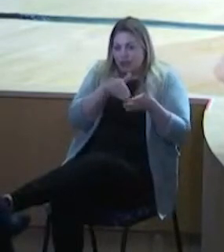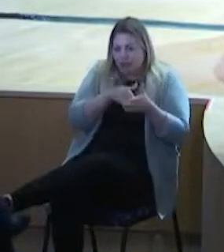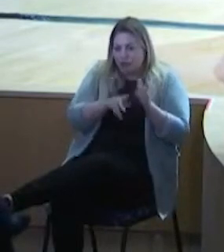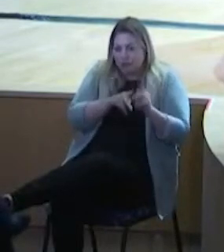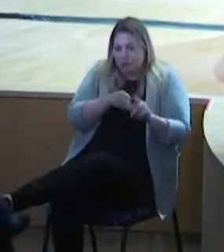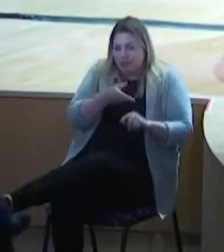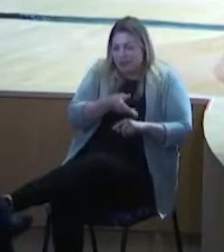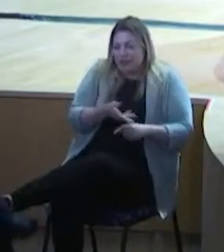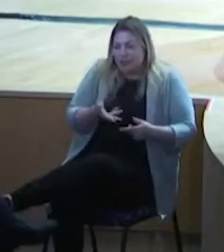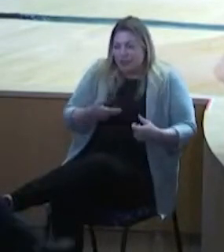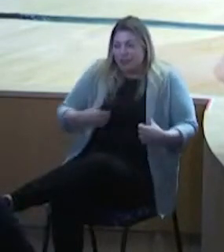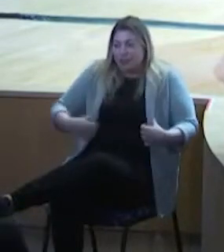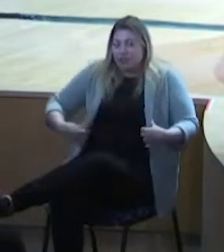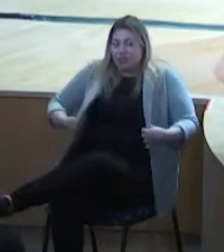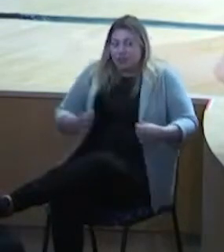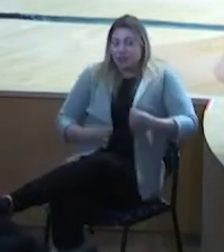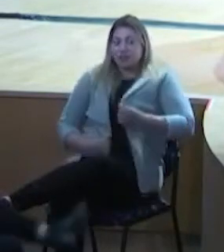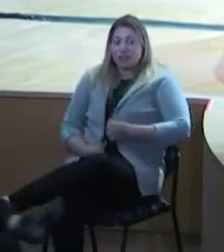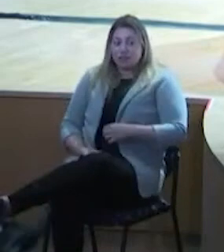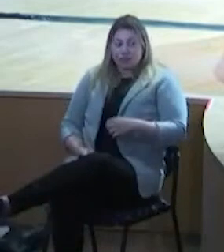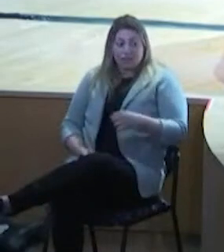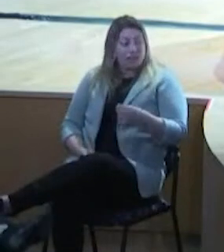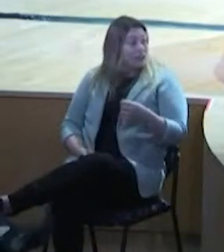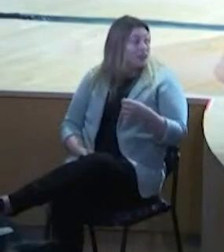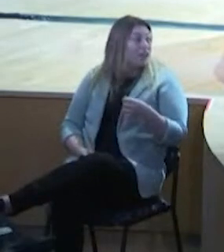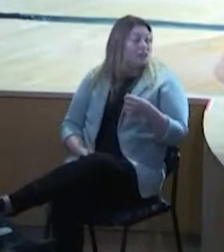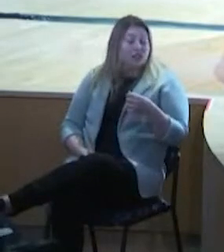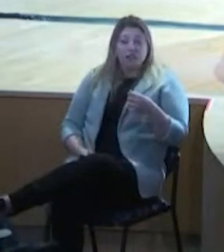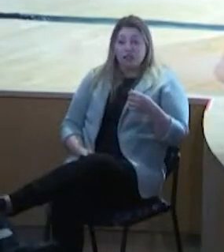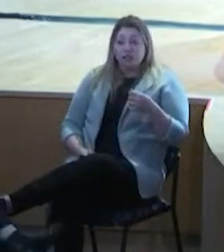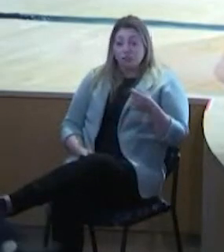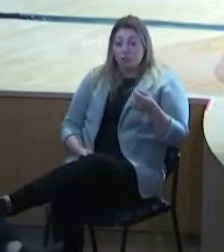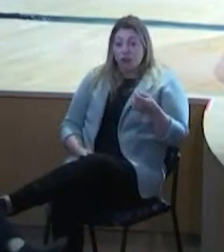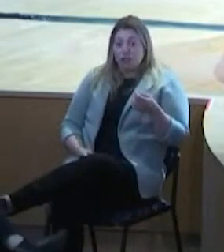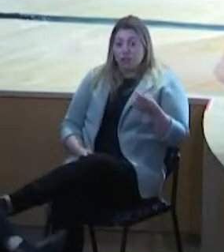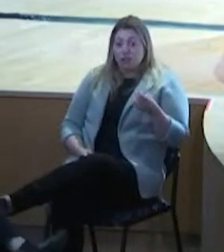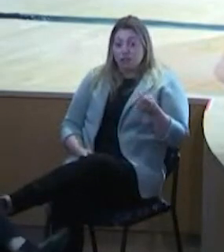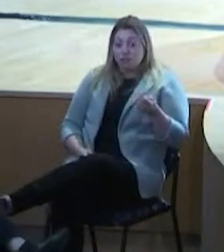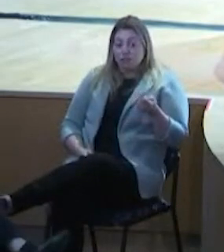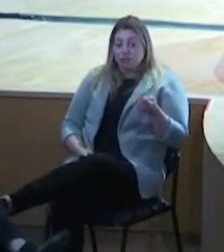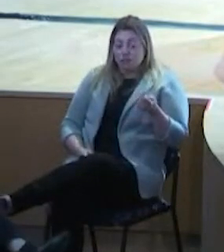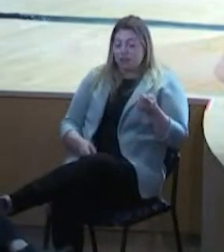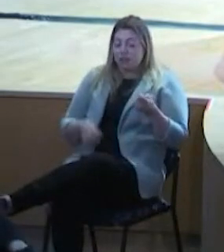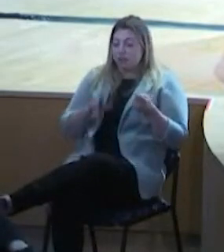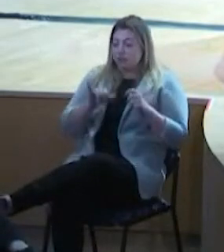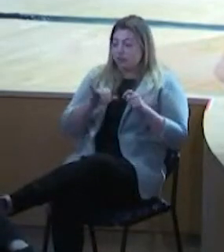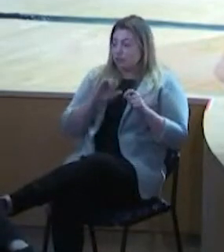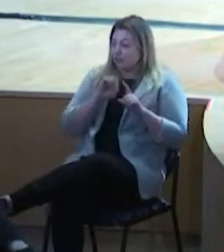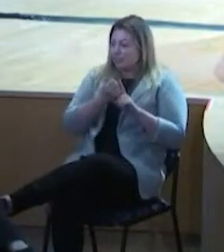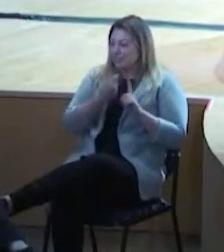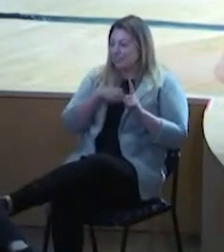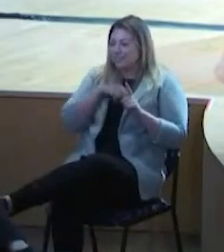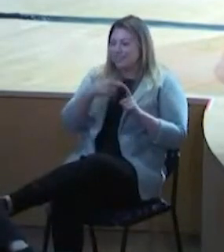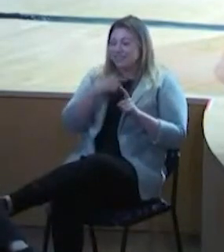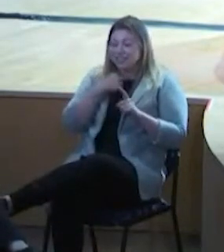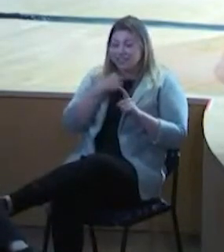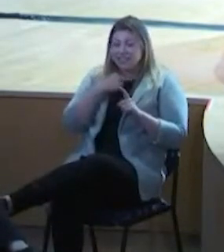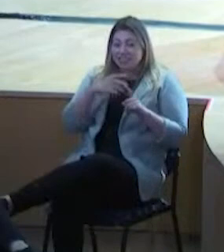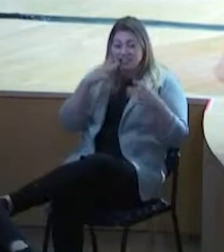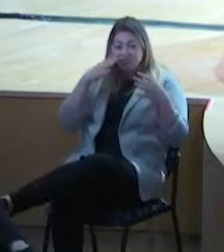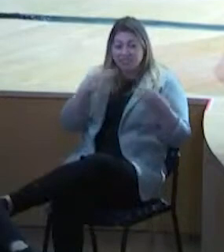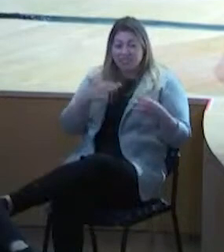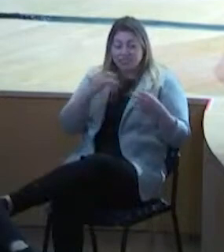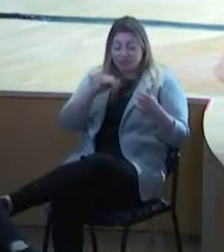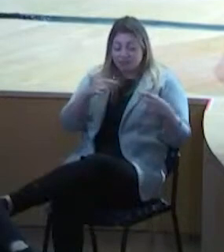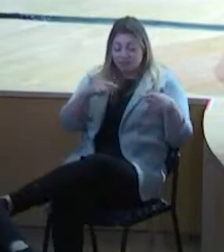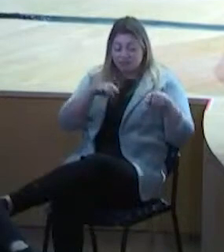So, you know, the situation that we're stuck in is definitely correlated